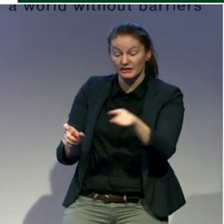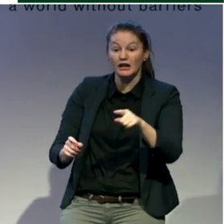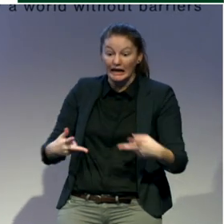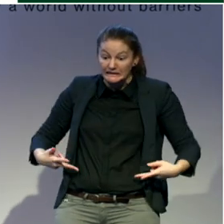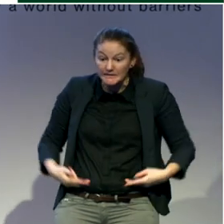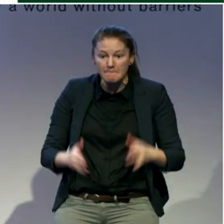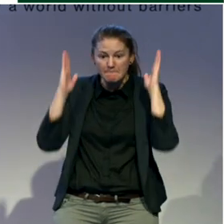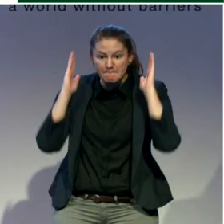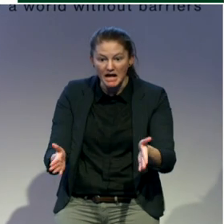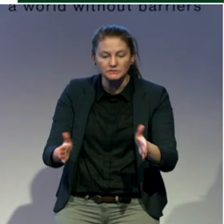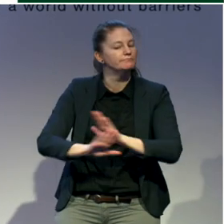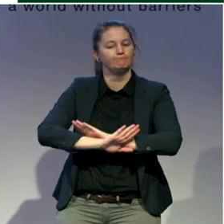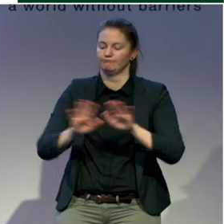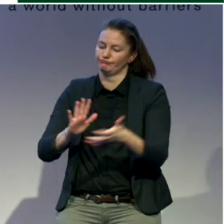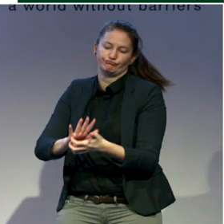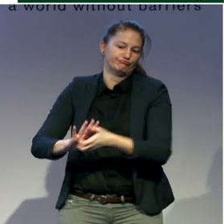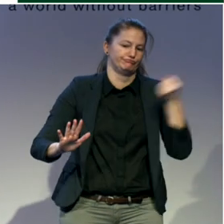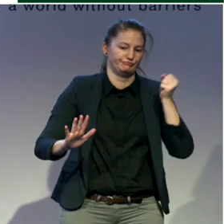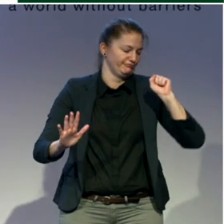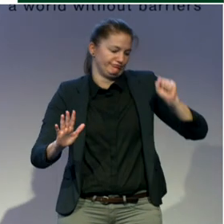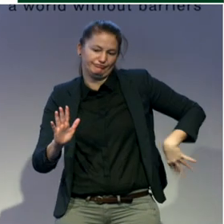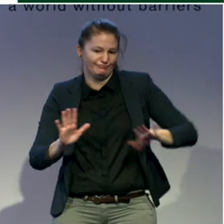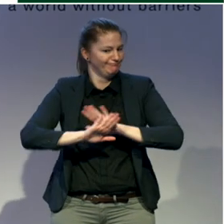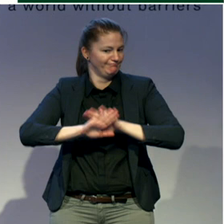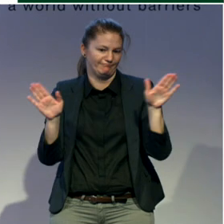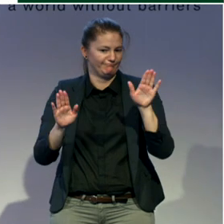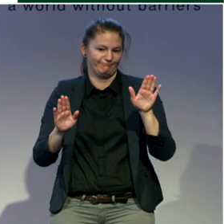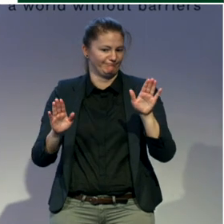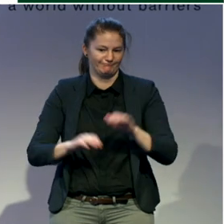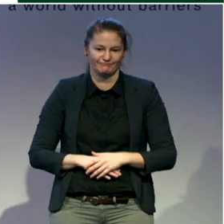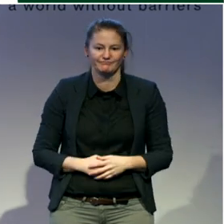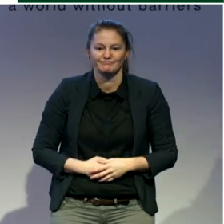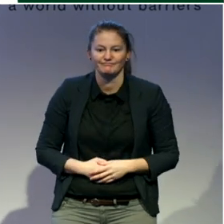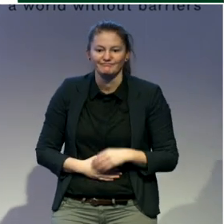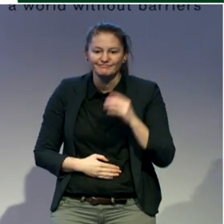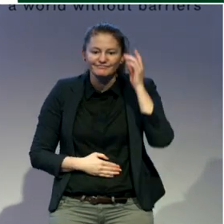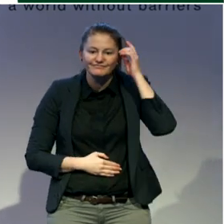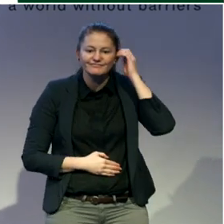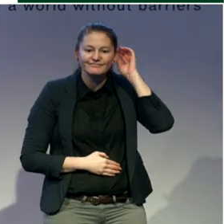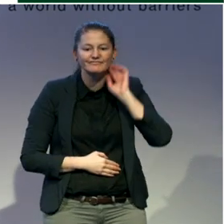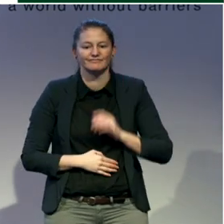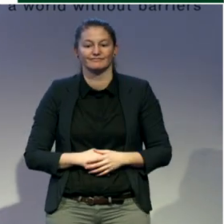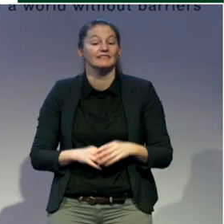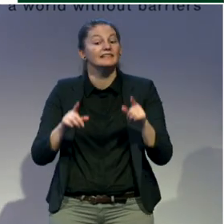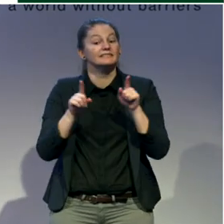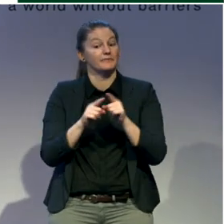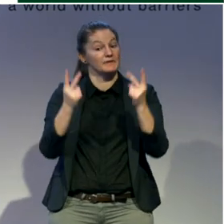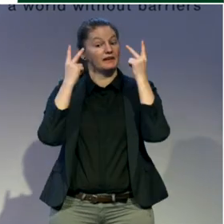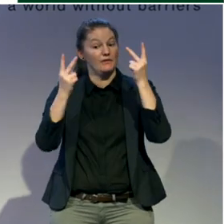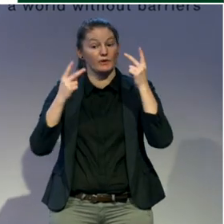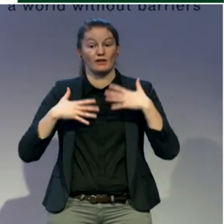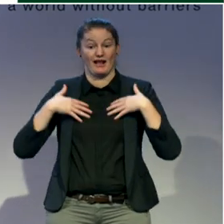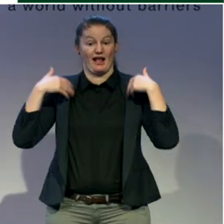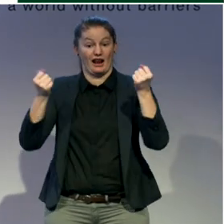consent mandatory for all health providers in the country. So, of course, this was not easy, and I'm just trying to